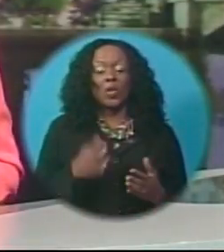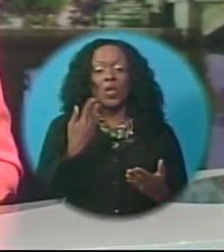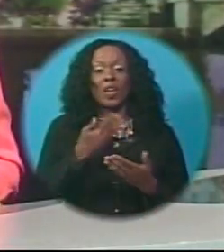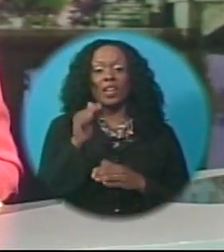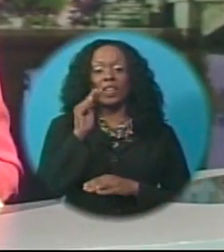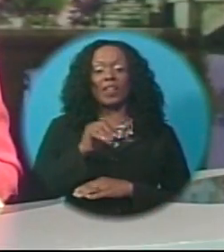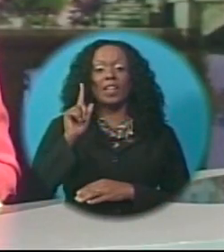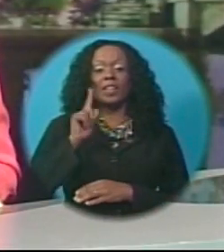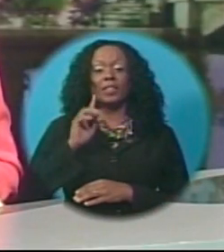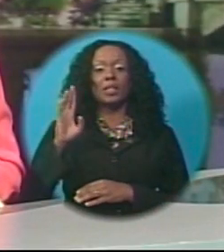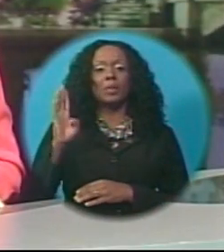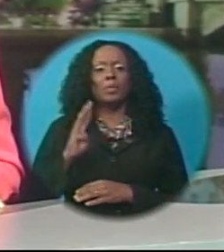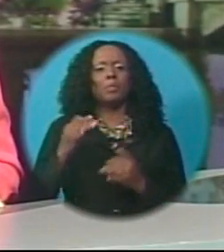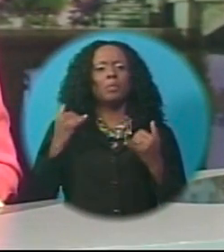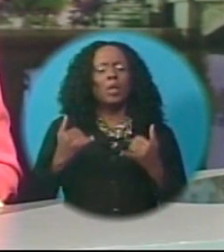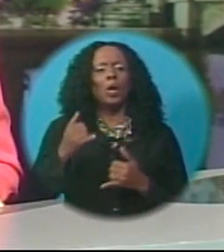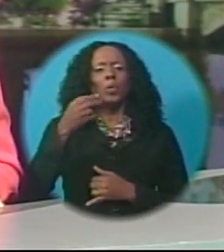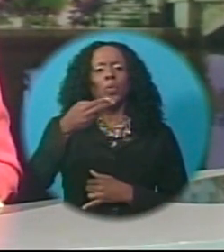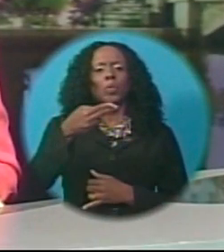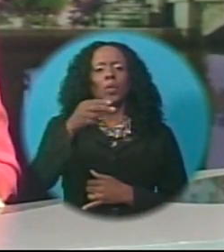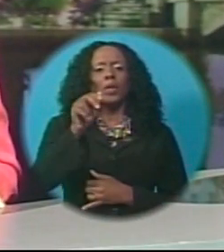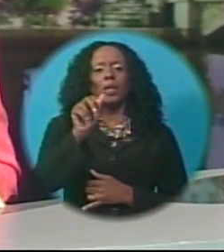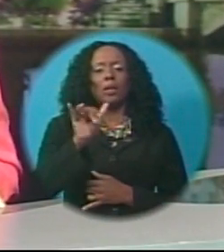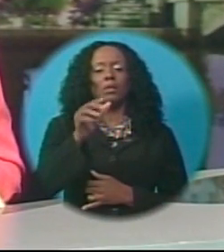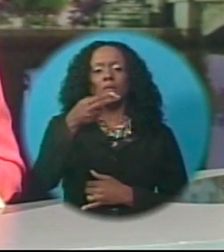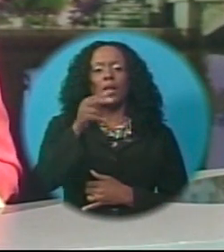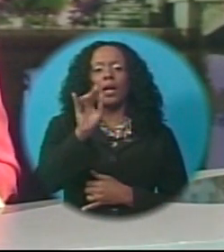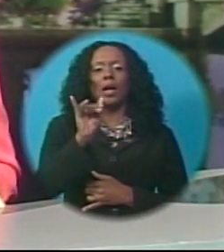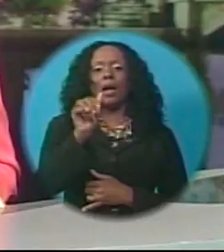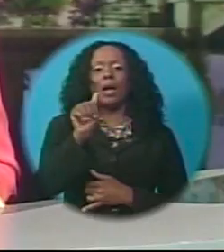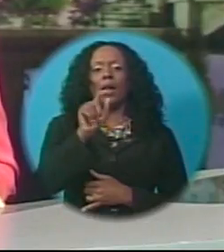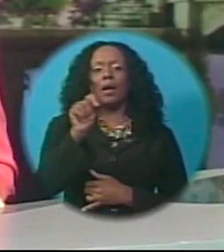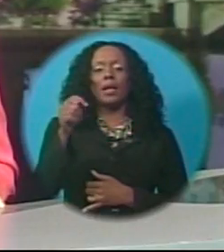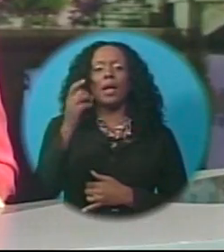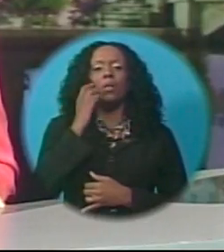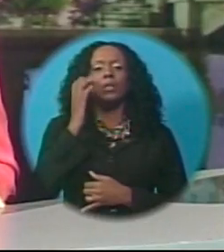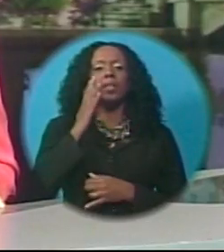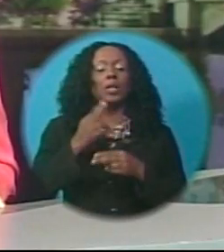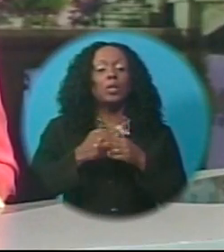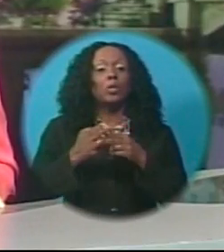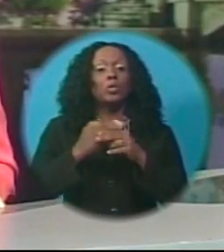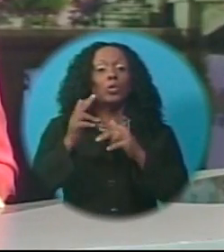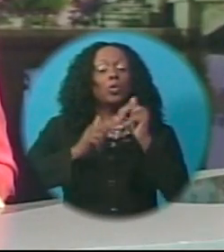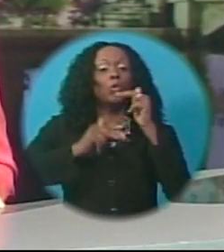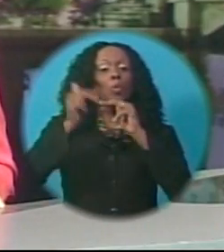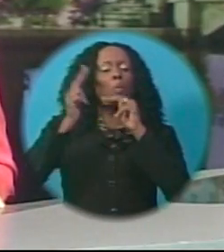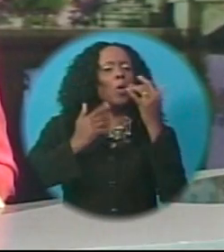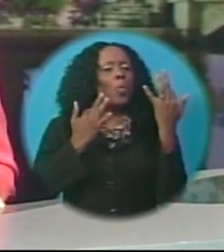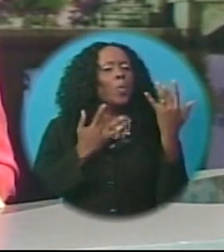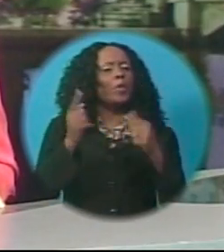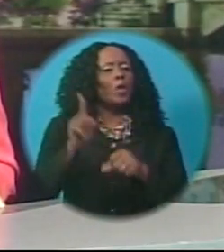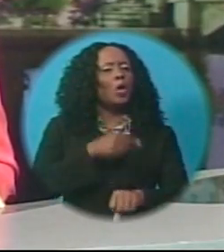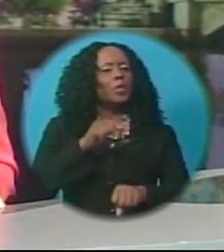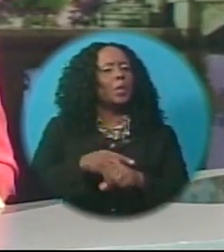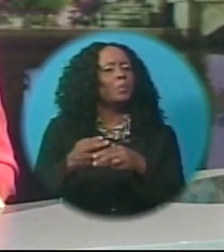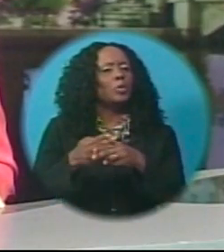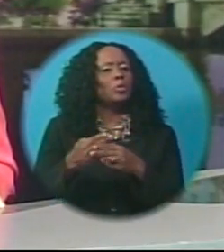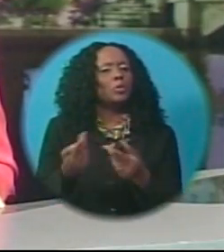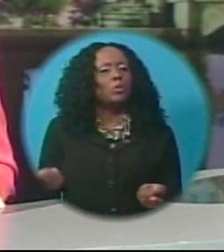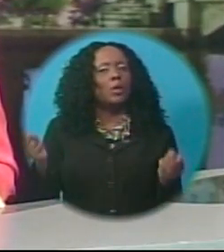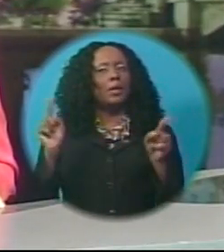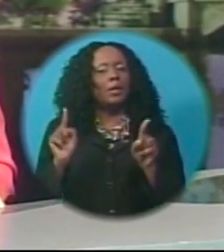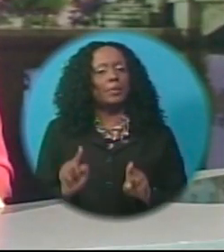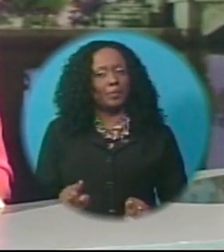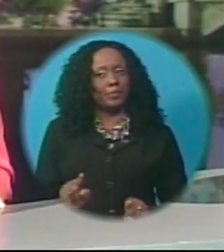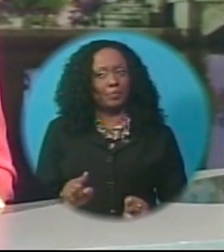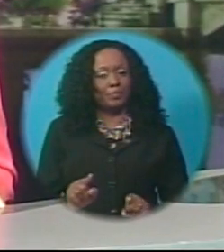Good evening, I'm Lisa Broom with the CBC Evening News. In our top story tonight, the long-awaited Hyatt-centric resort is